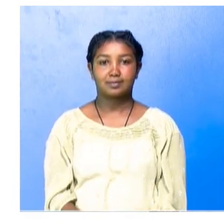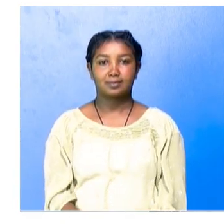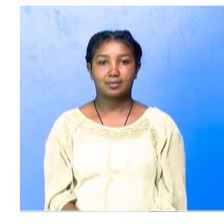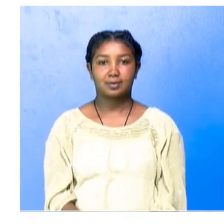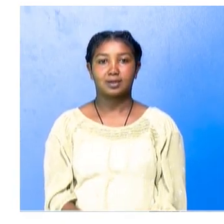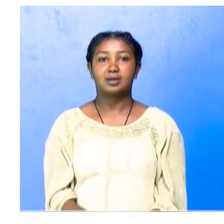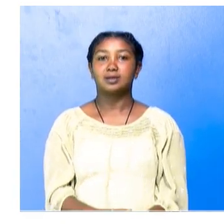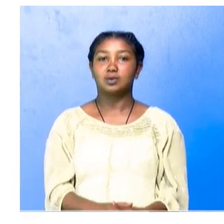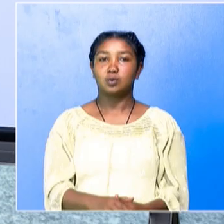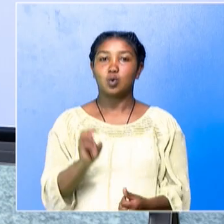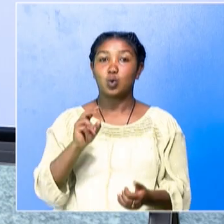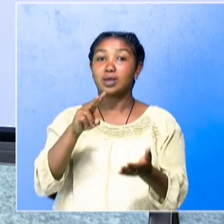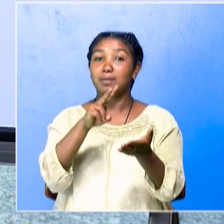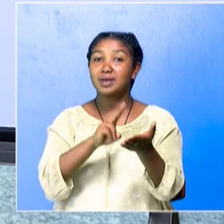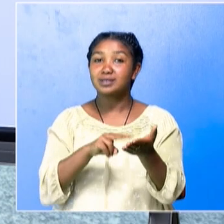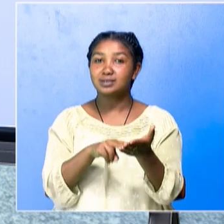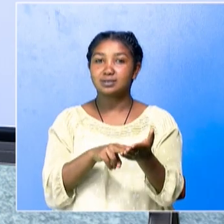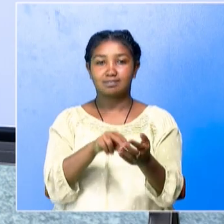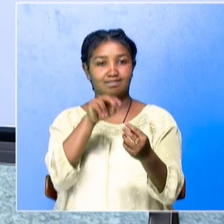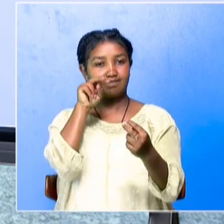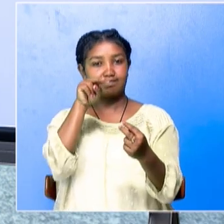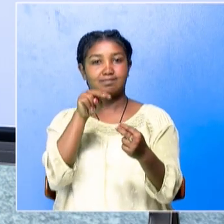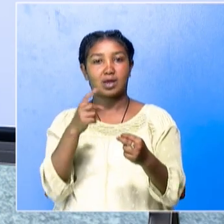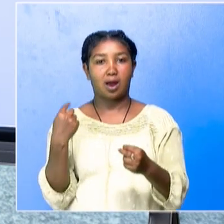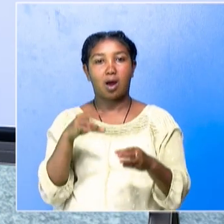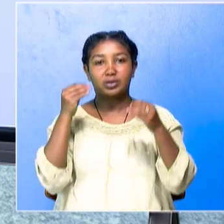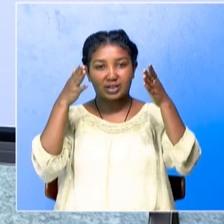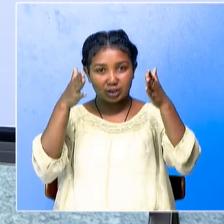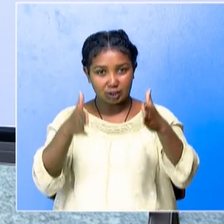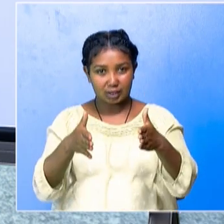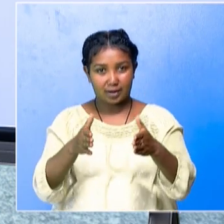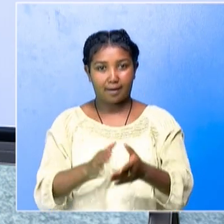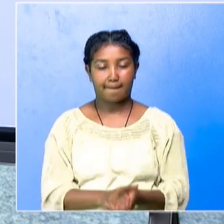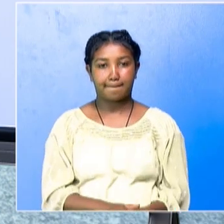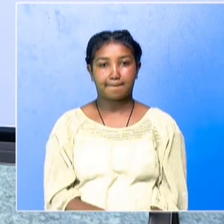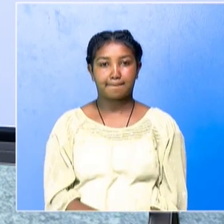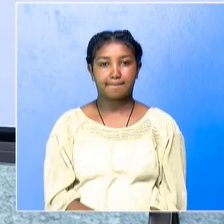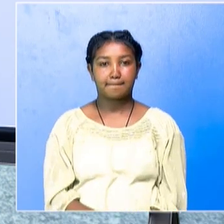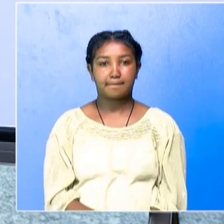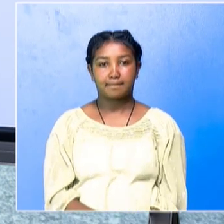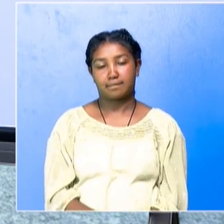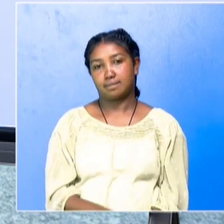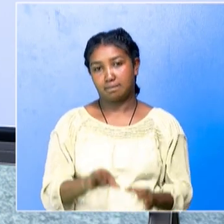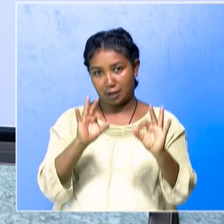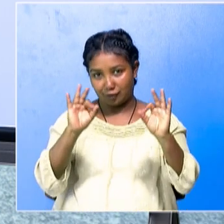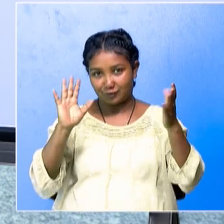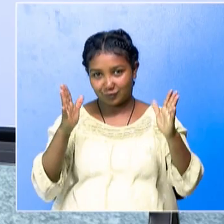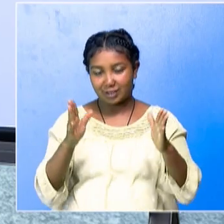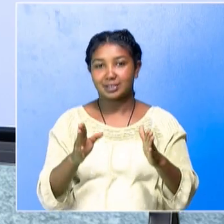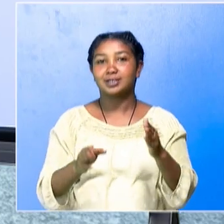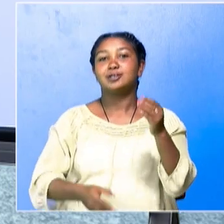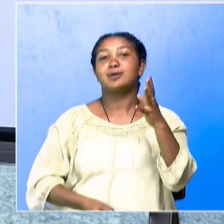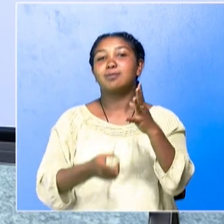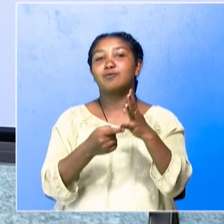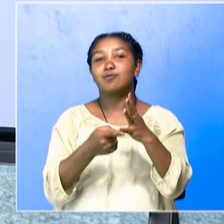Let us read together. We must listen our teacher. Bravo, students. Question number